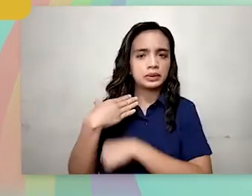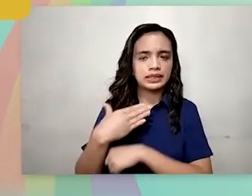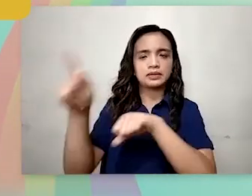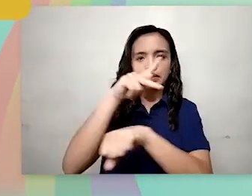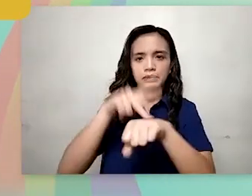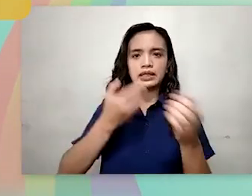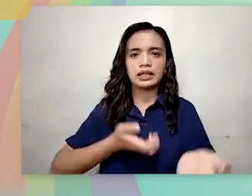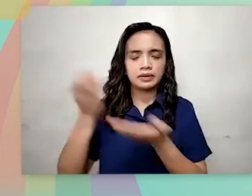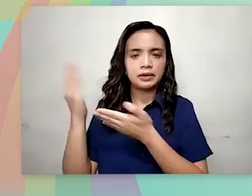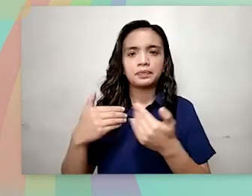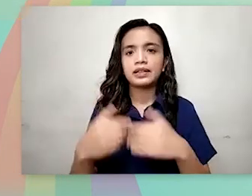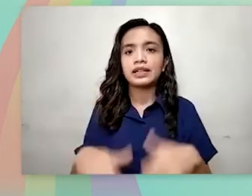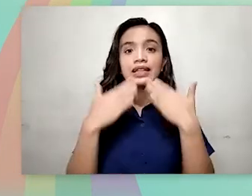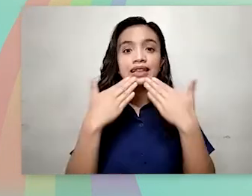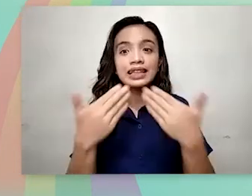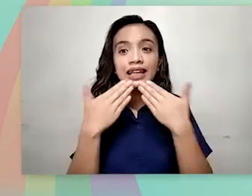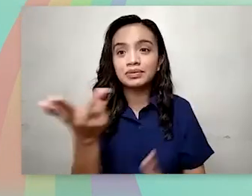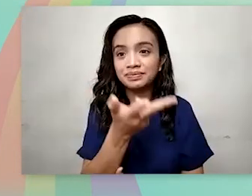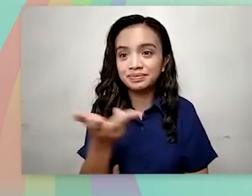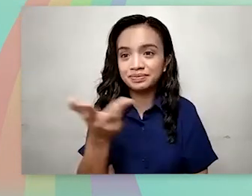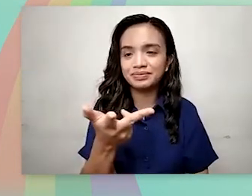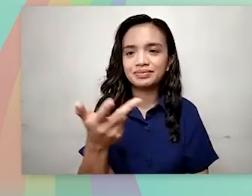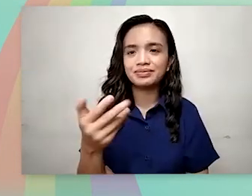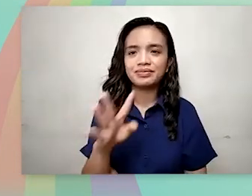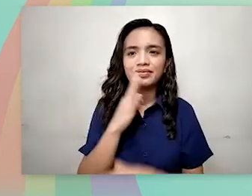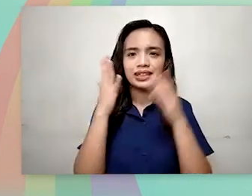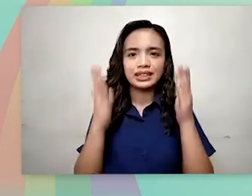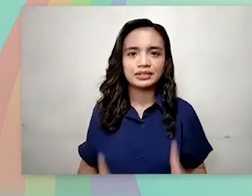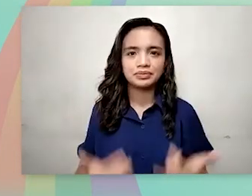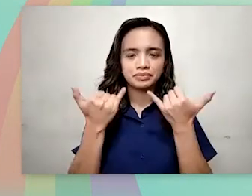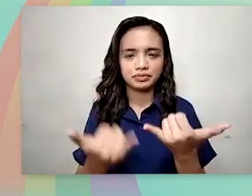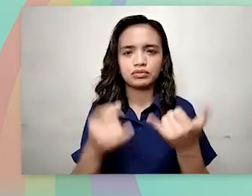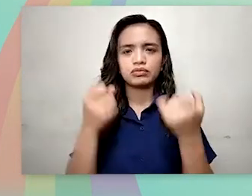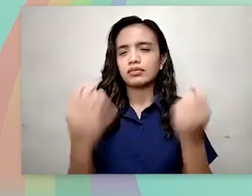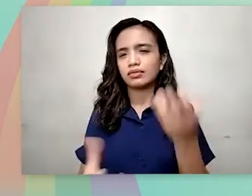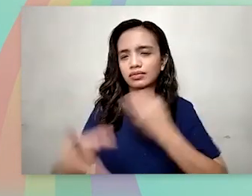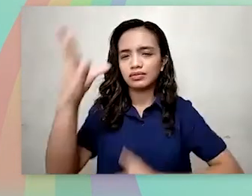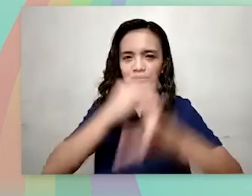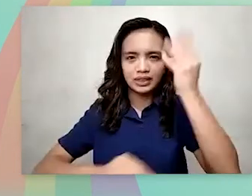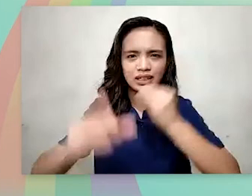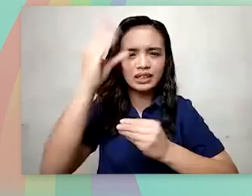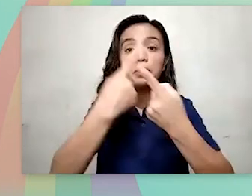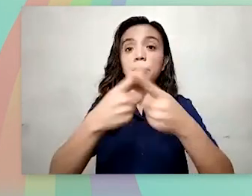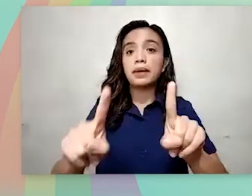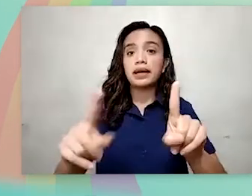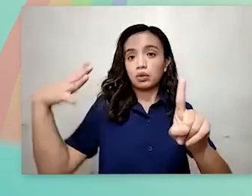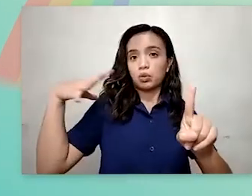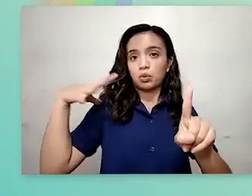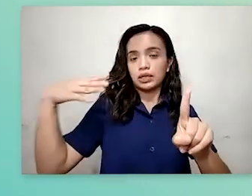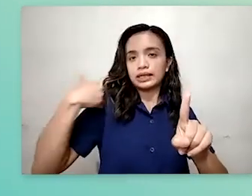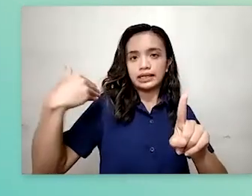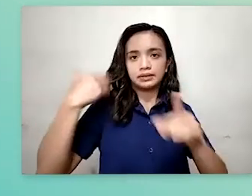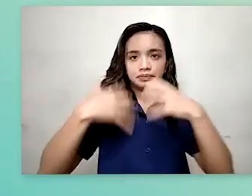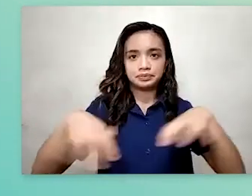from PhilExport. So yeah. So thank you very much to all our speakers for today. We learned a lot, really.